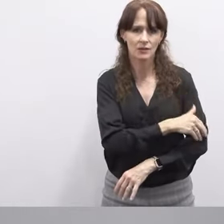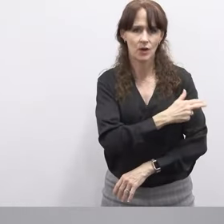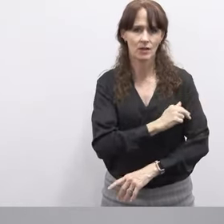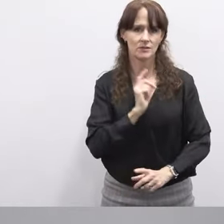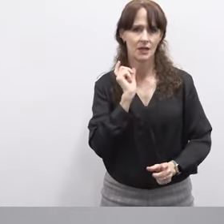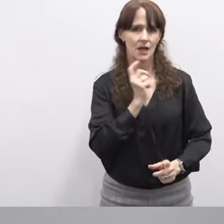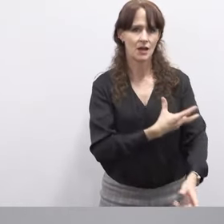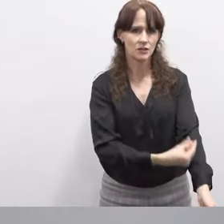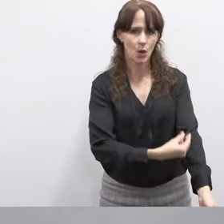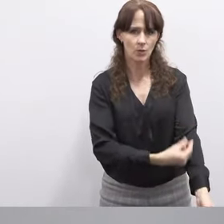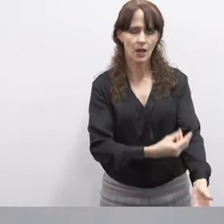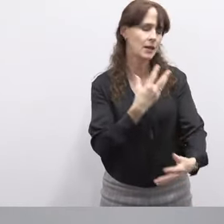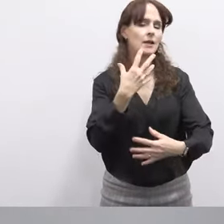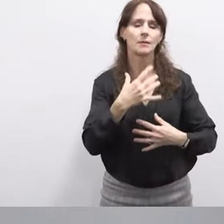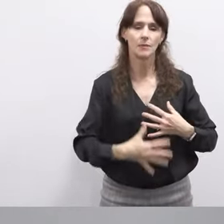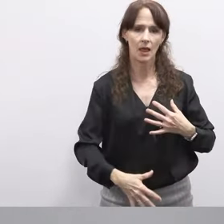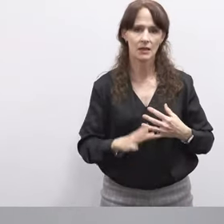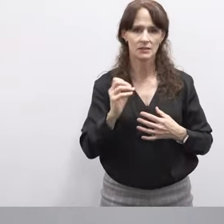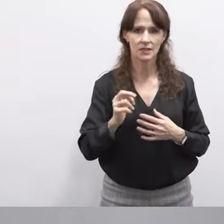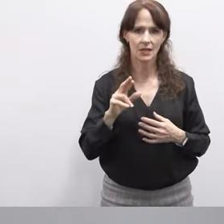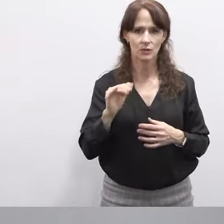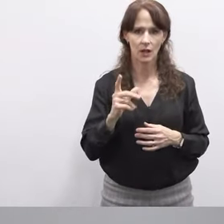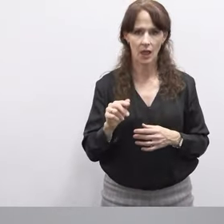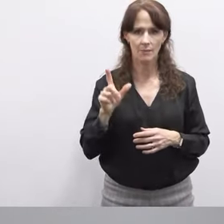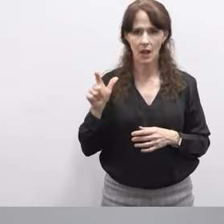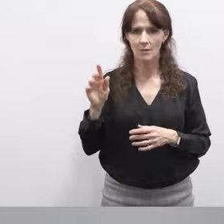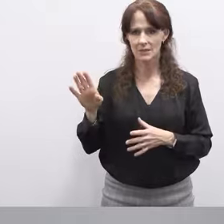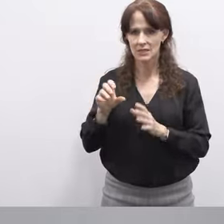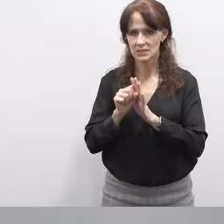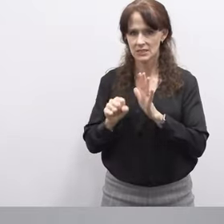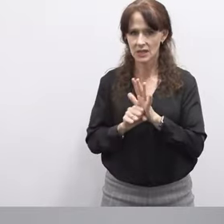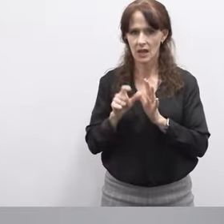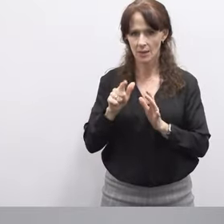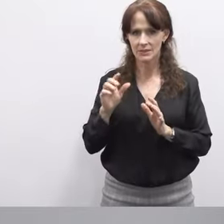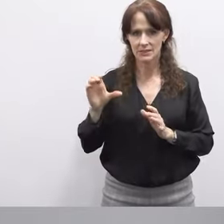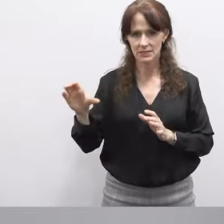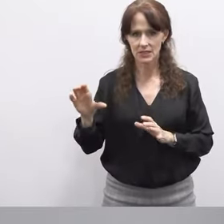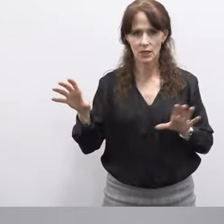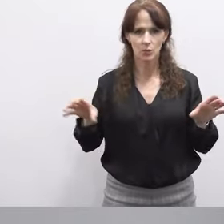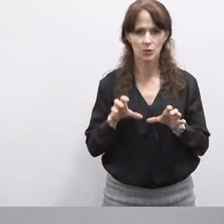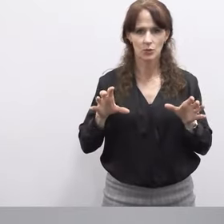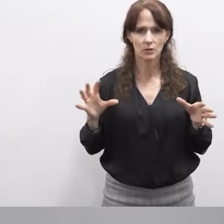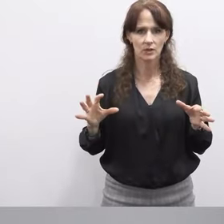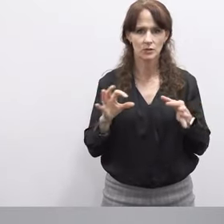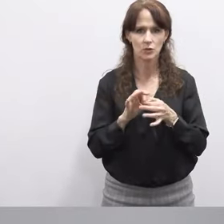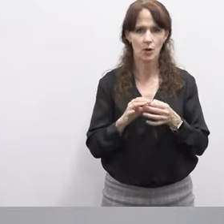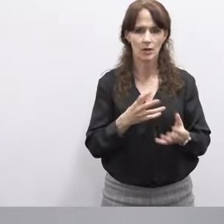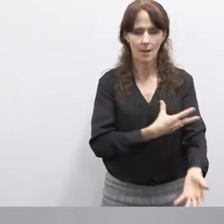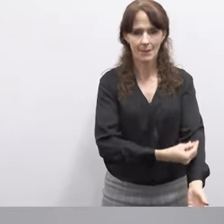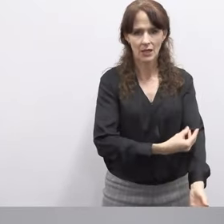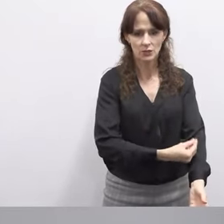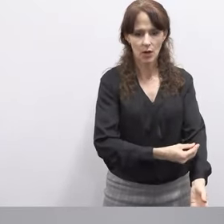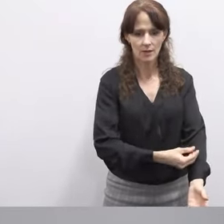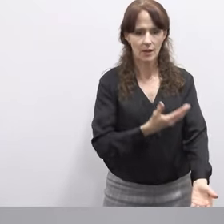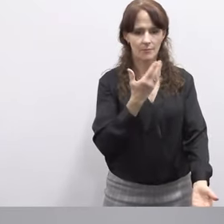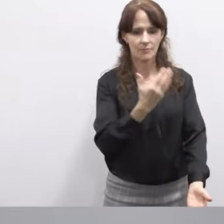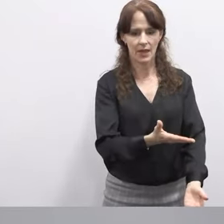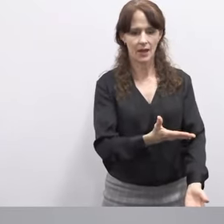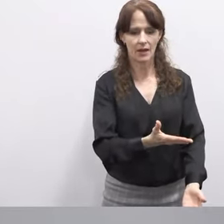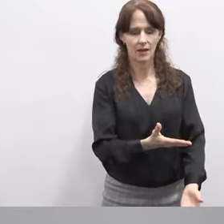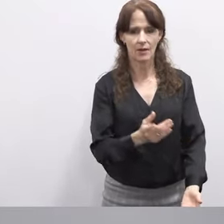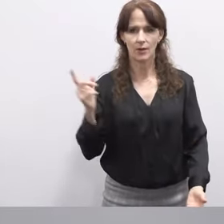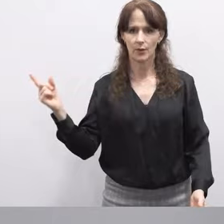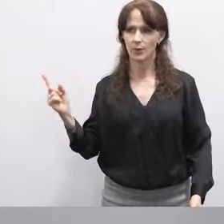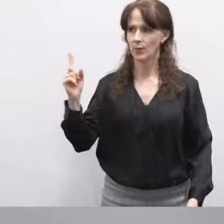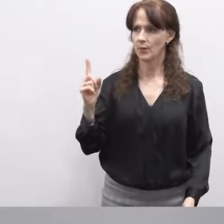donating blood on behalf of the Century Club and Long Beach State and Long Beach City College. We're doing kind of a joint blood drive, and there I am, and in